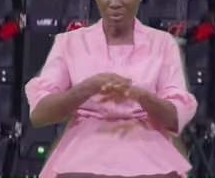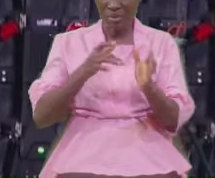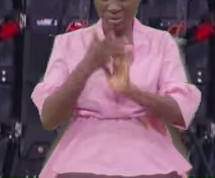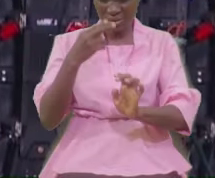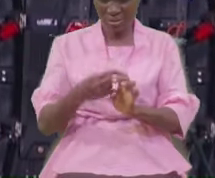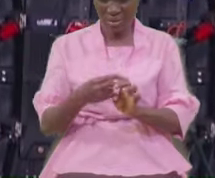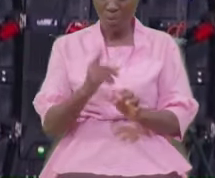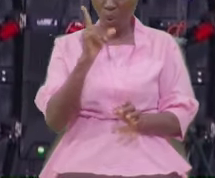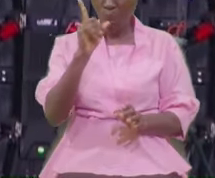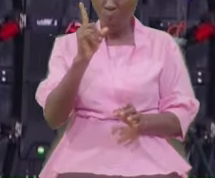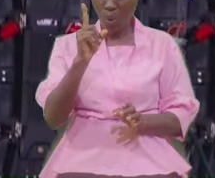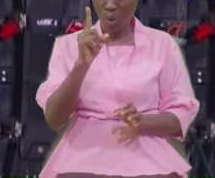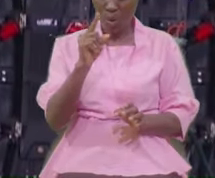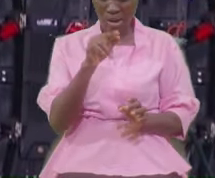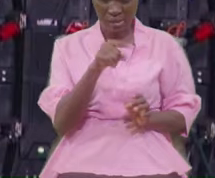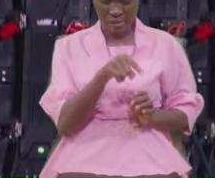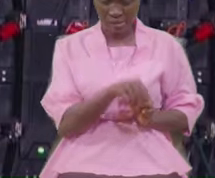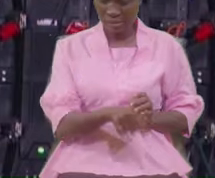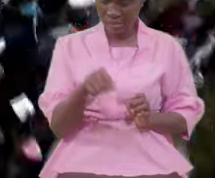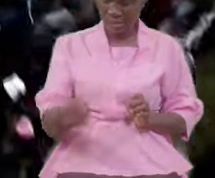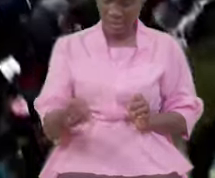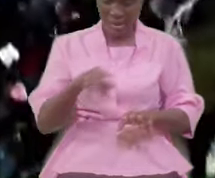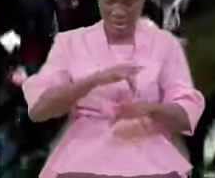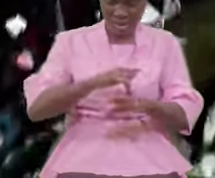short grow out in